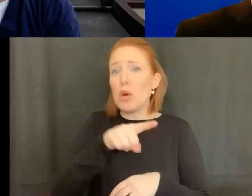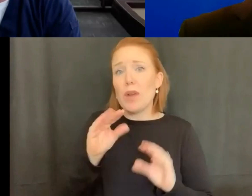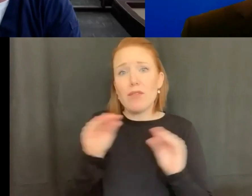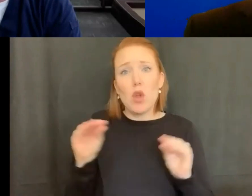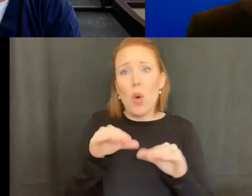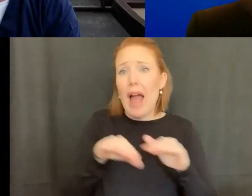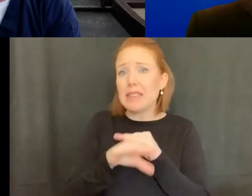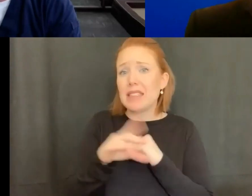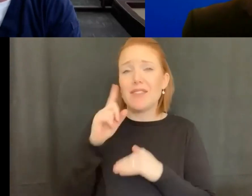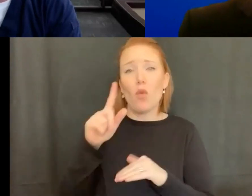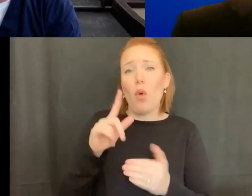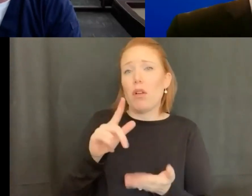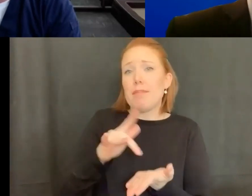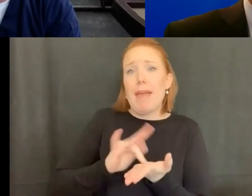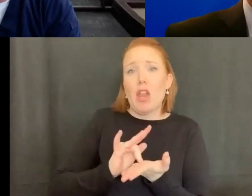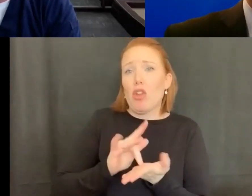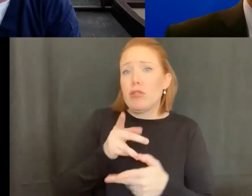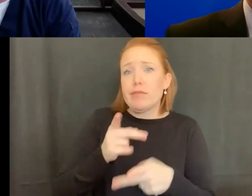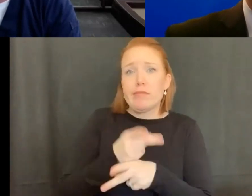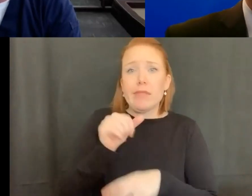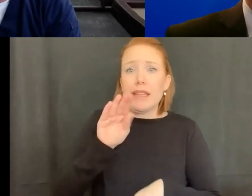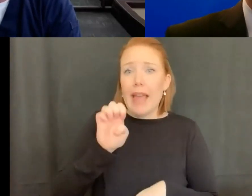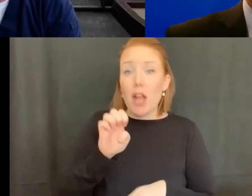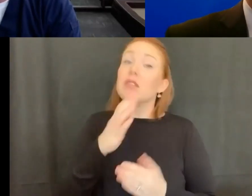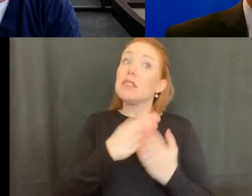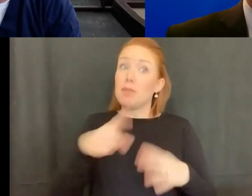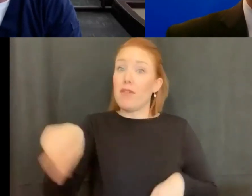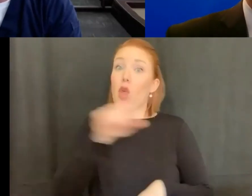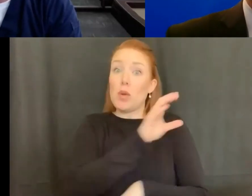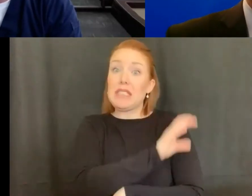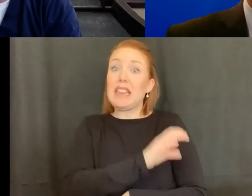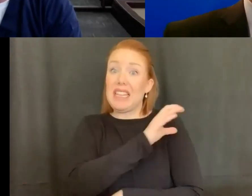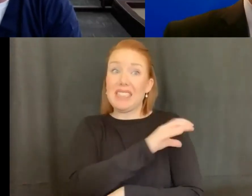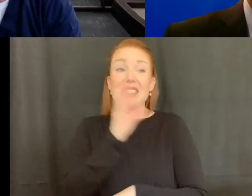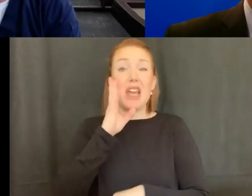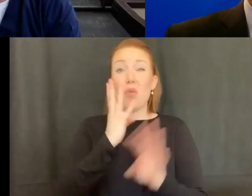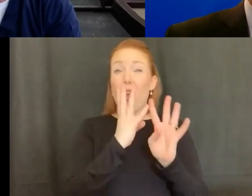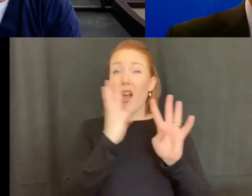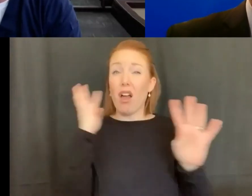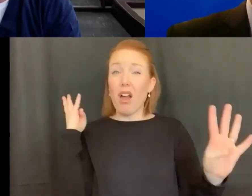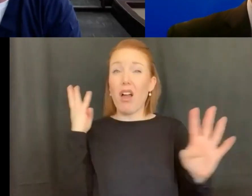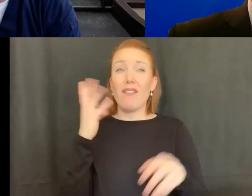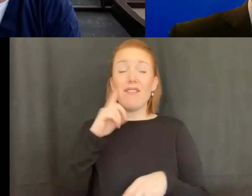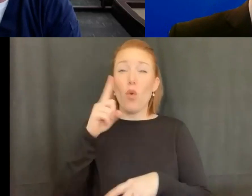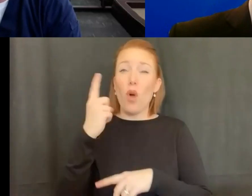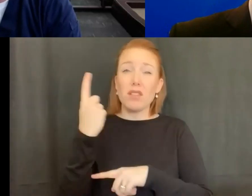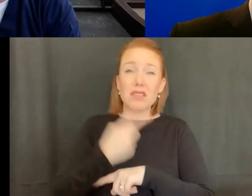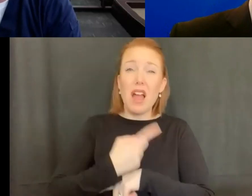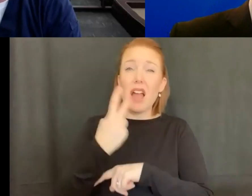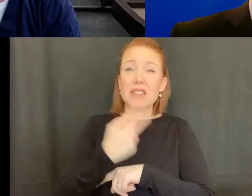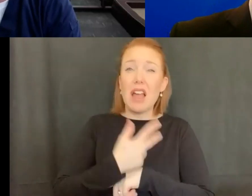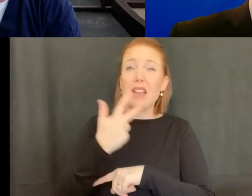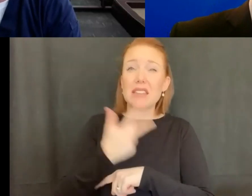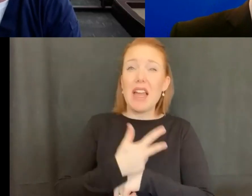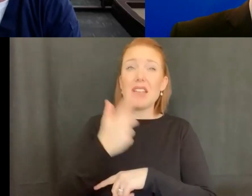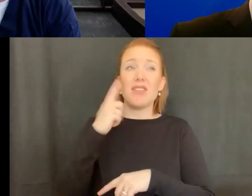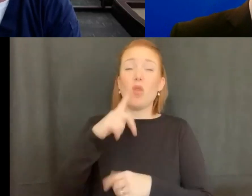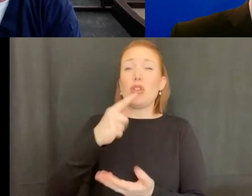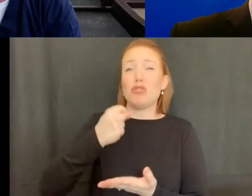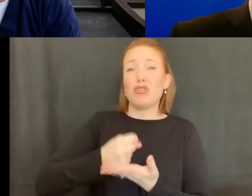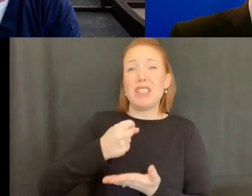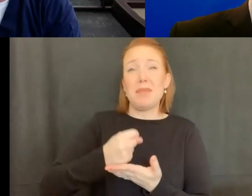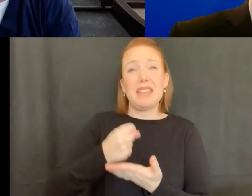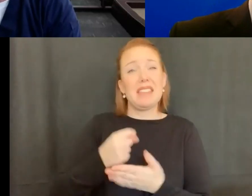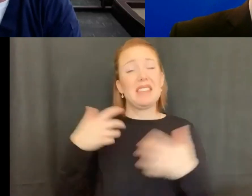whatever reason. And I mean, at some of these clinics, people will stand in line for days Yes. to get treatment. It's pretty